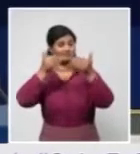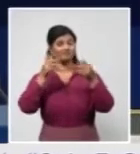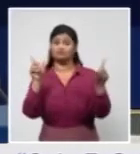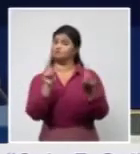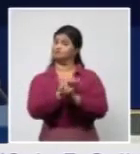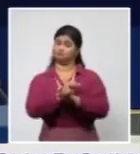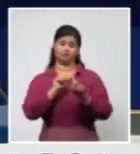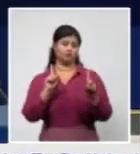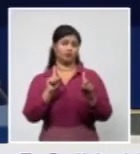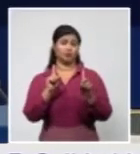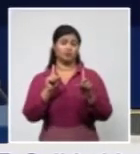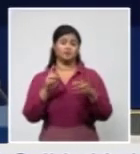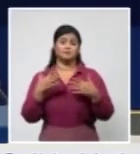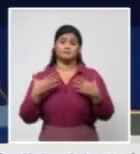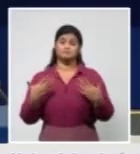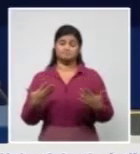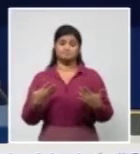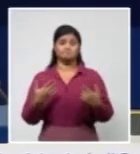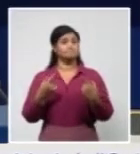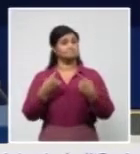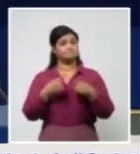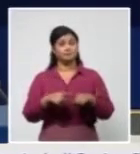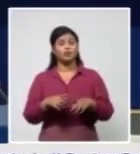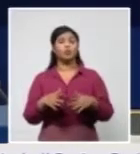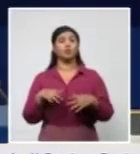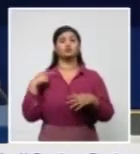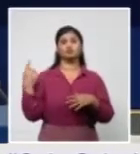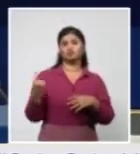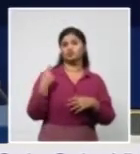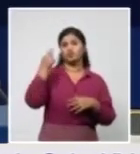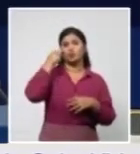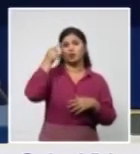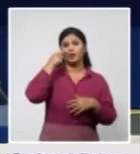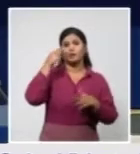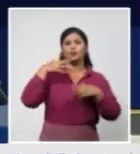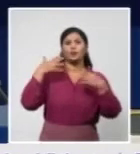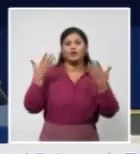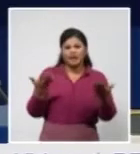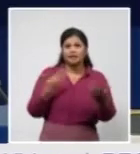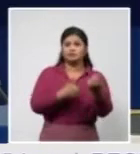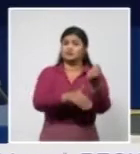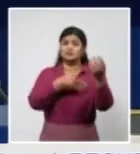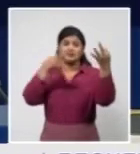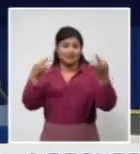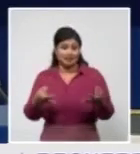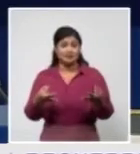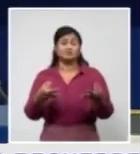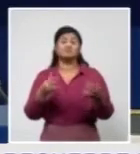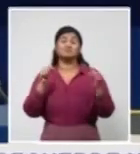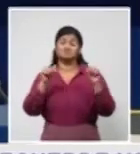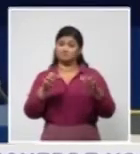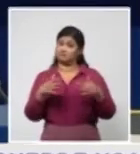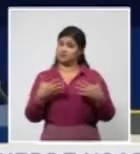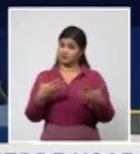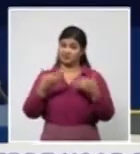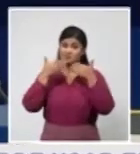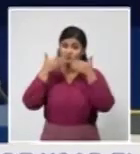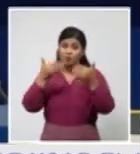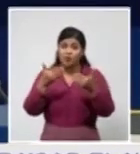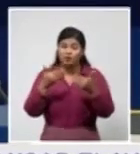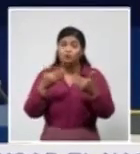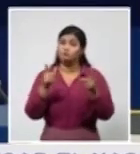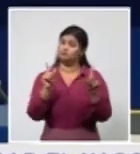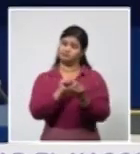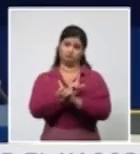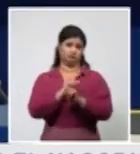the virus around the world and the situation in Cuba, which, given its complexity,